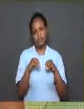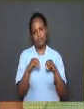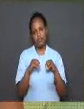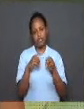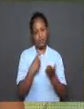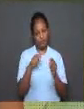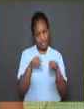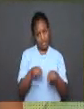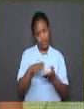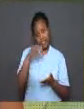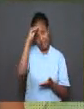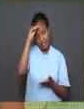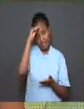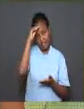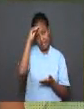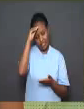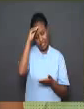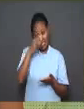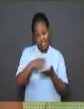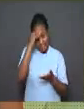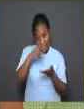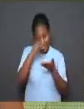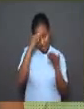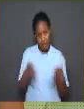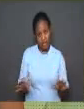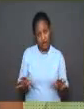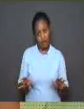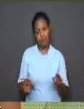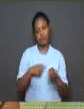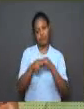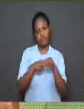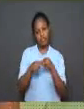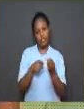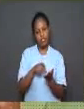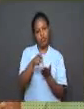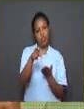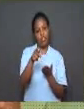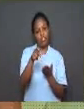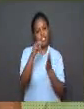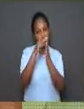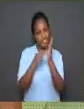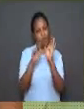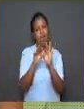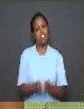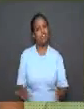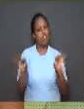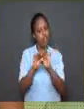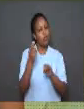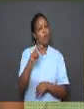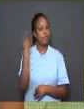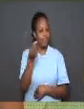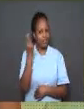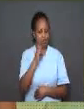Students, in this lesson, we have learned about the necessity of a democratic